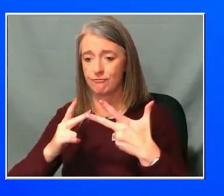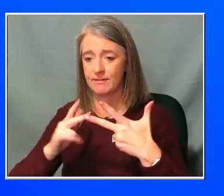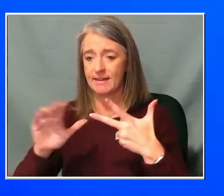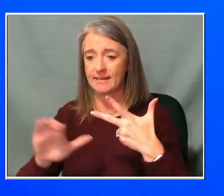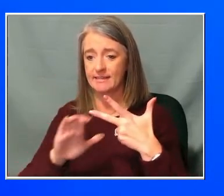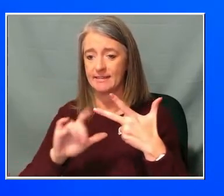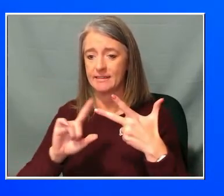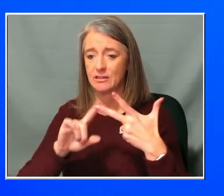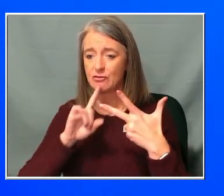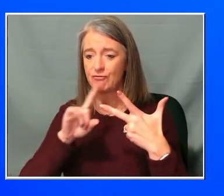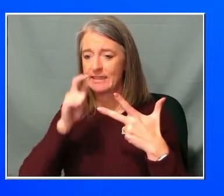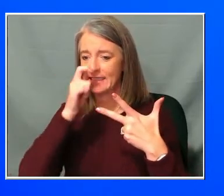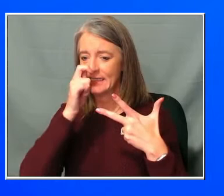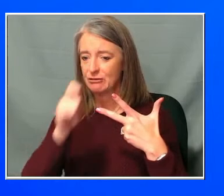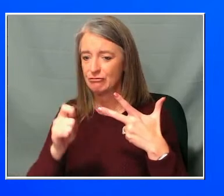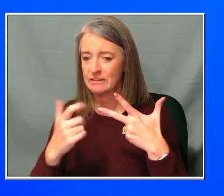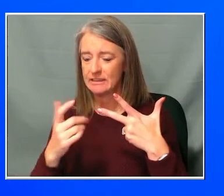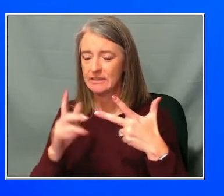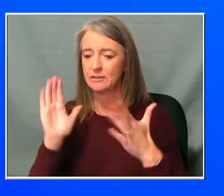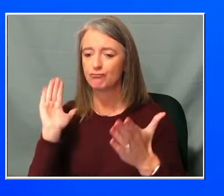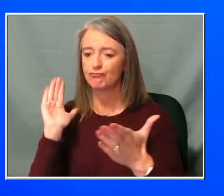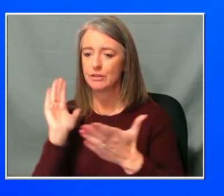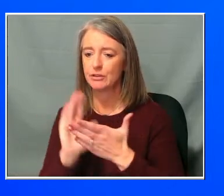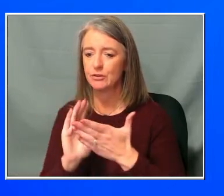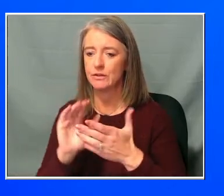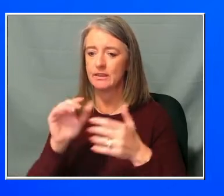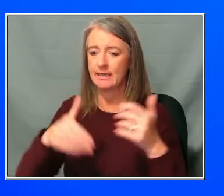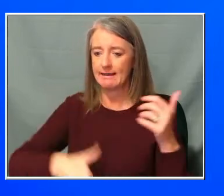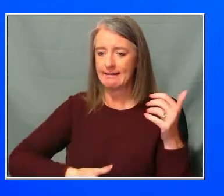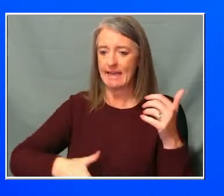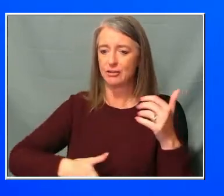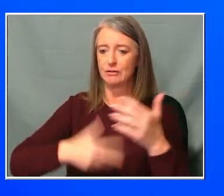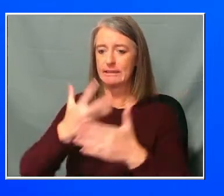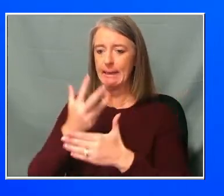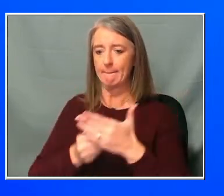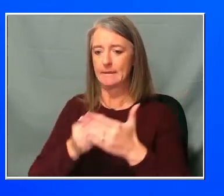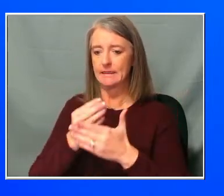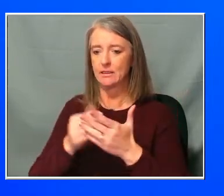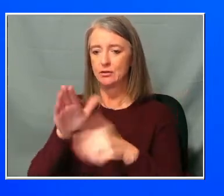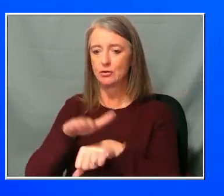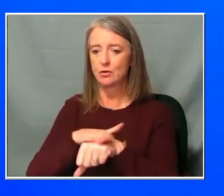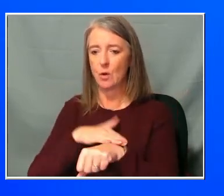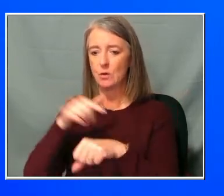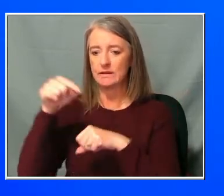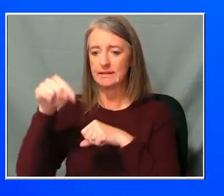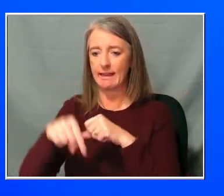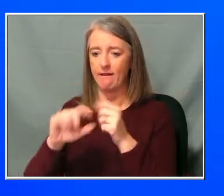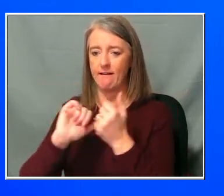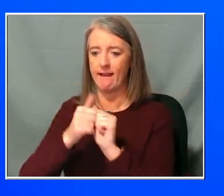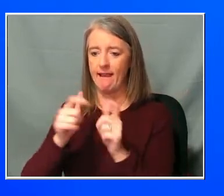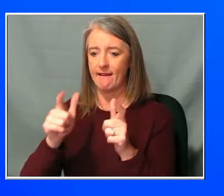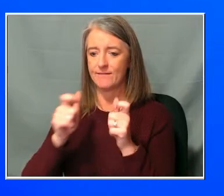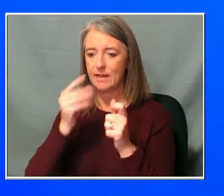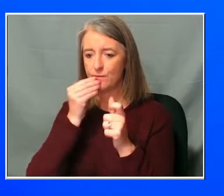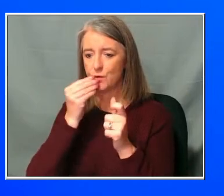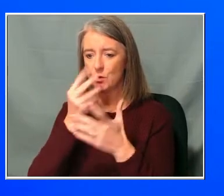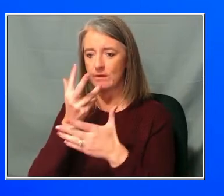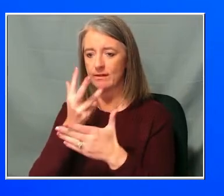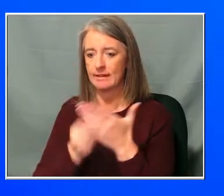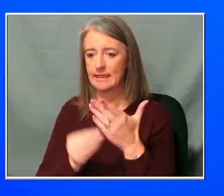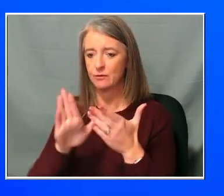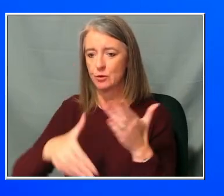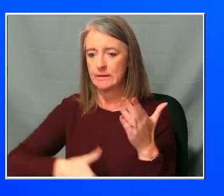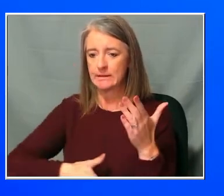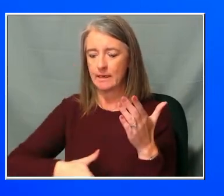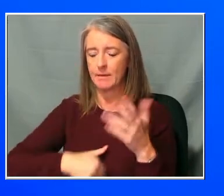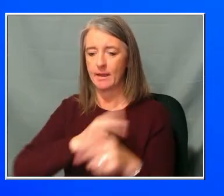really interesting. It reduces gastric emptying, so that means it slows down how fast food leaves your stomach. And so patients